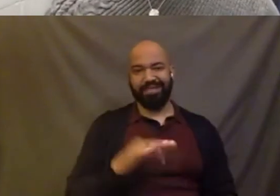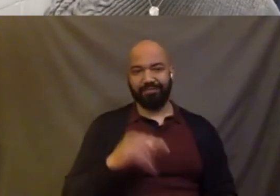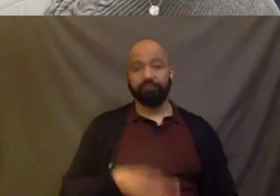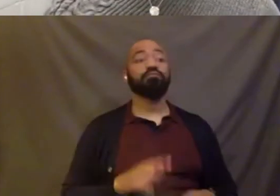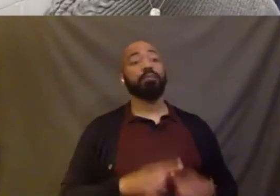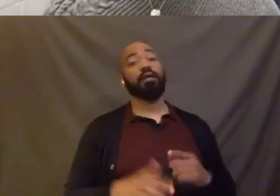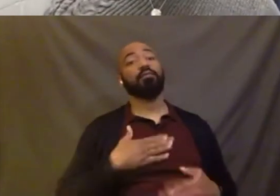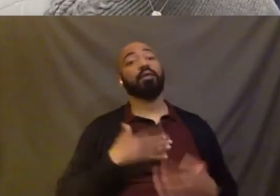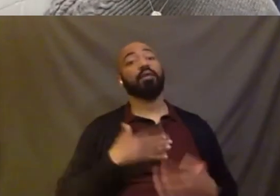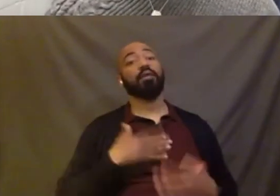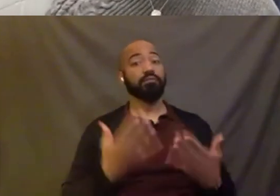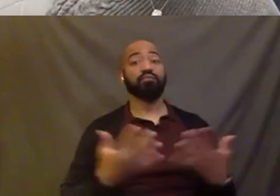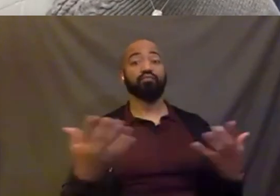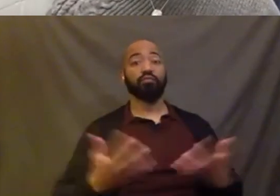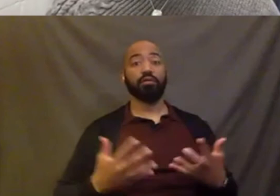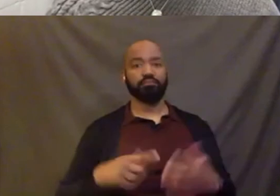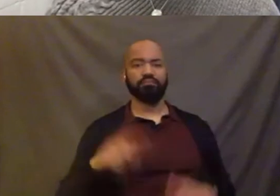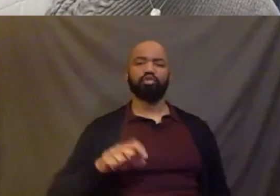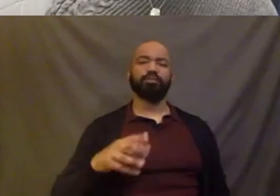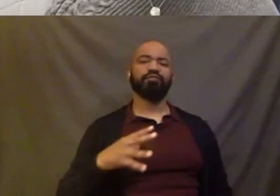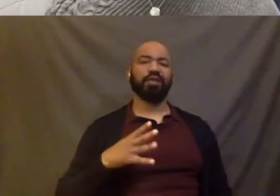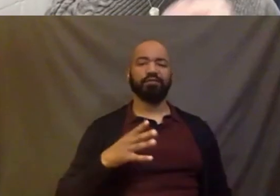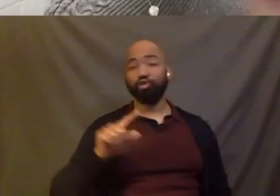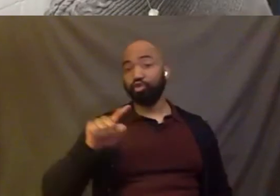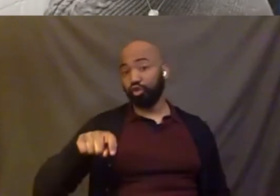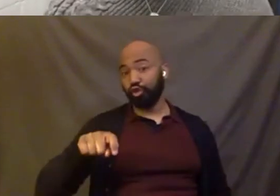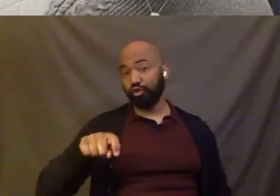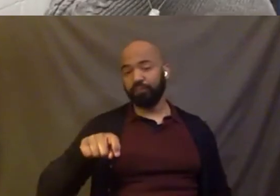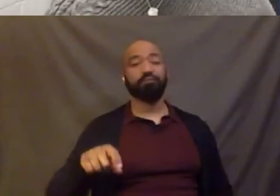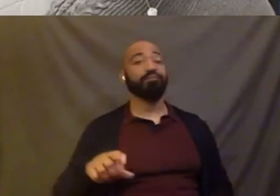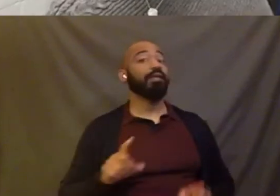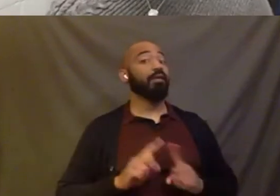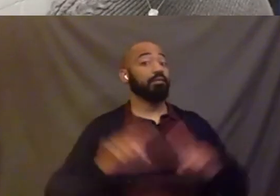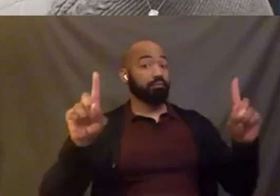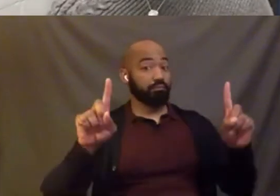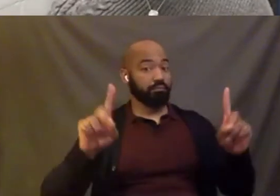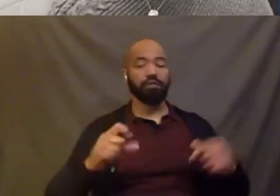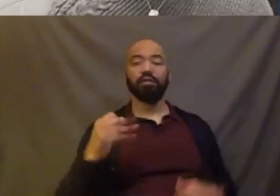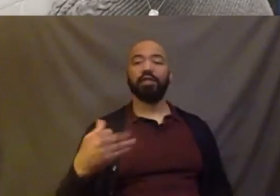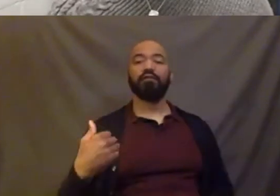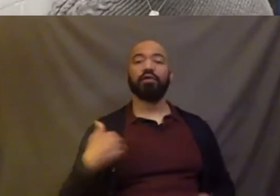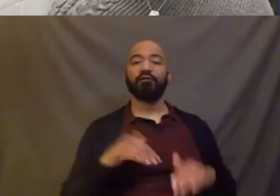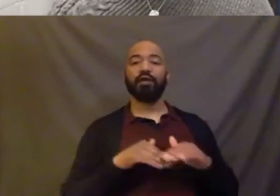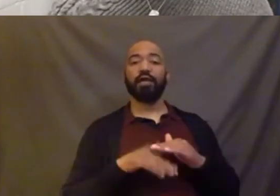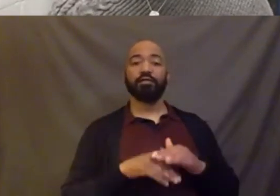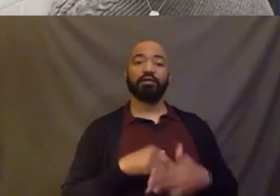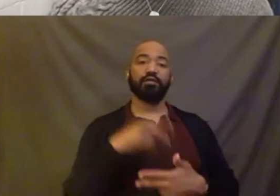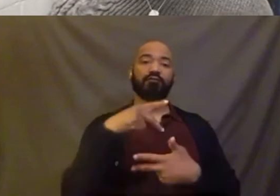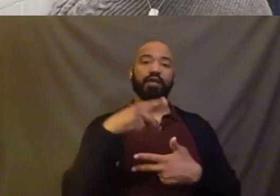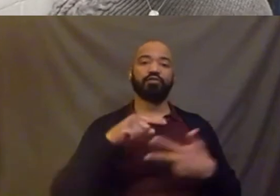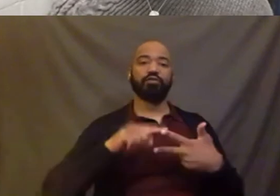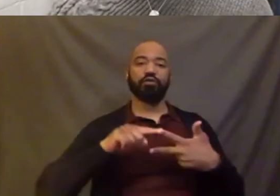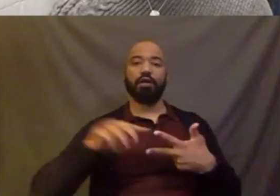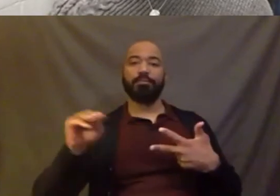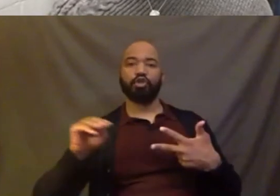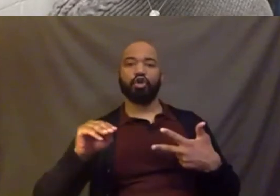be, if it should be okay. However, if you have access to a Pfizer or a Moderna,